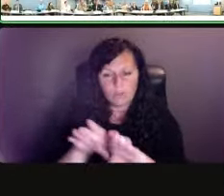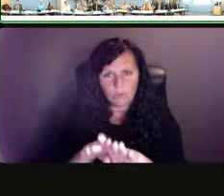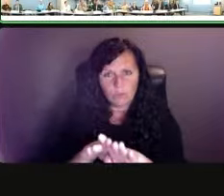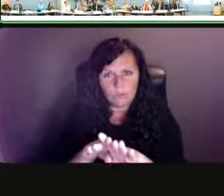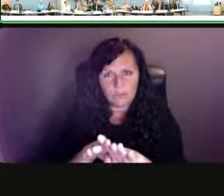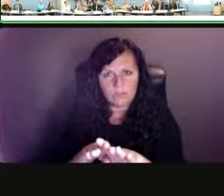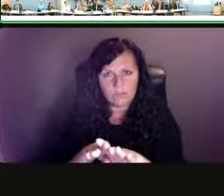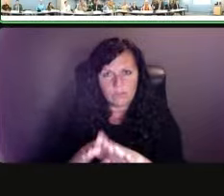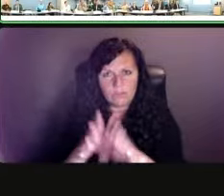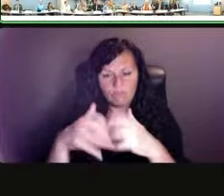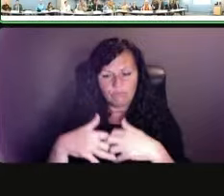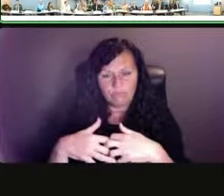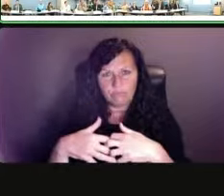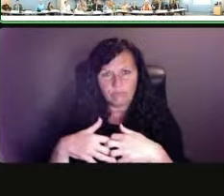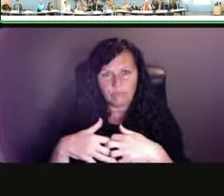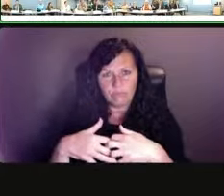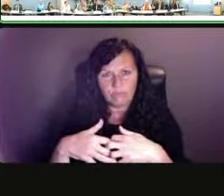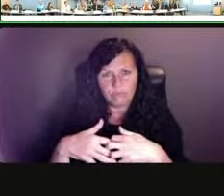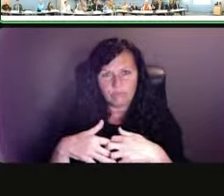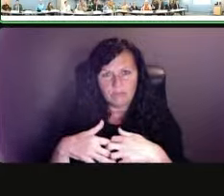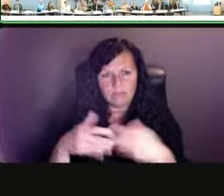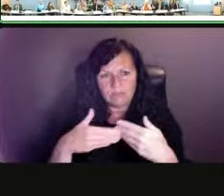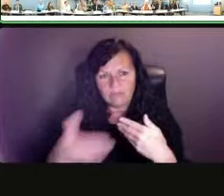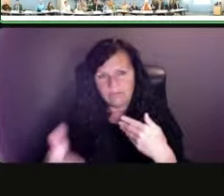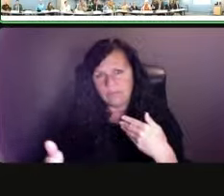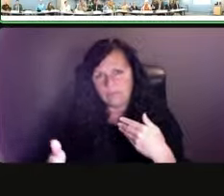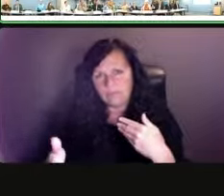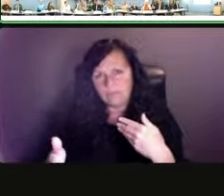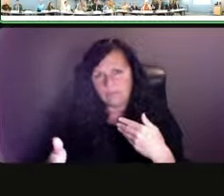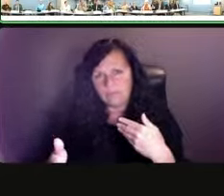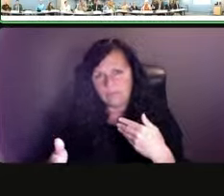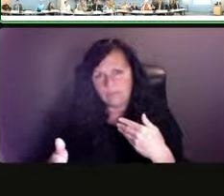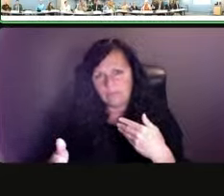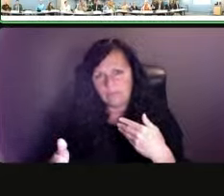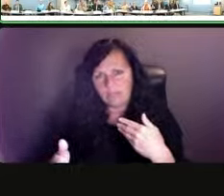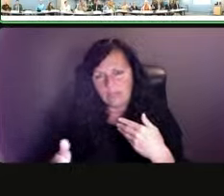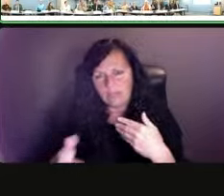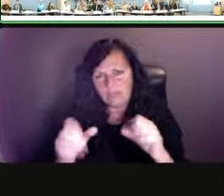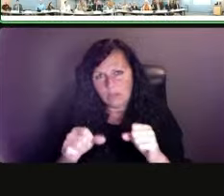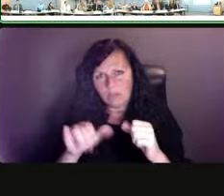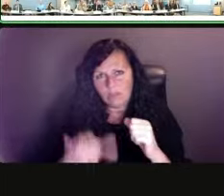what is the risk of us losing that property